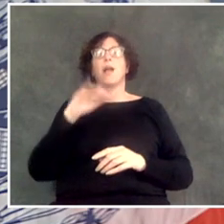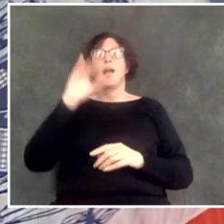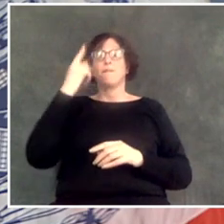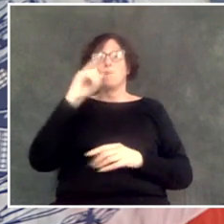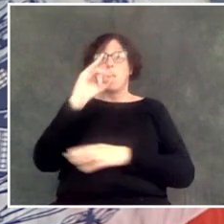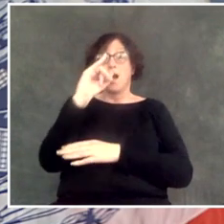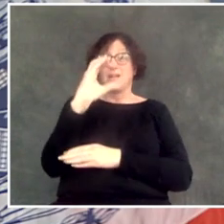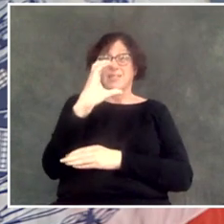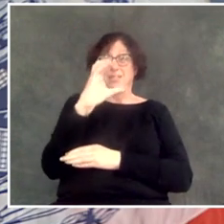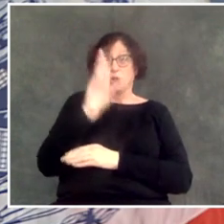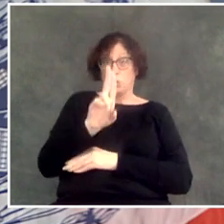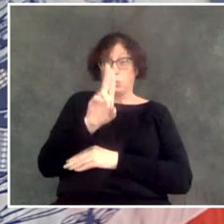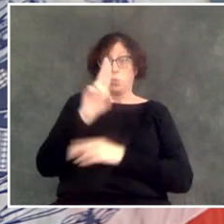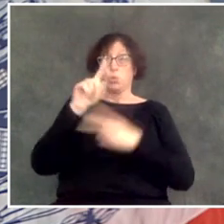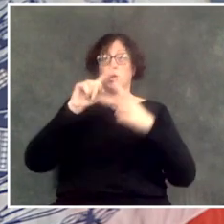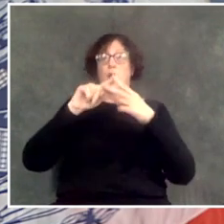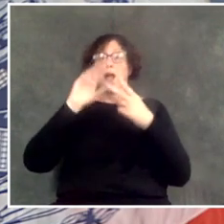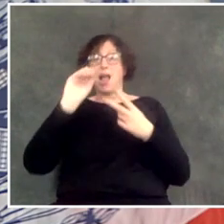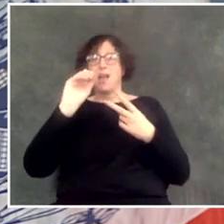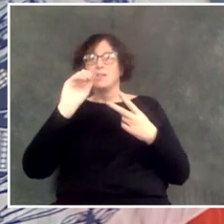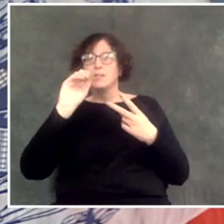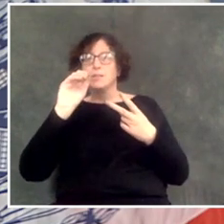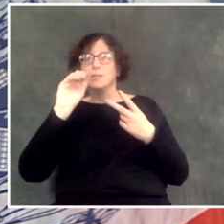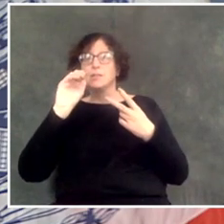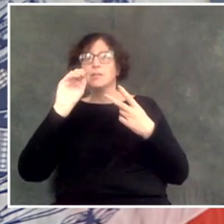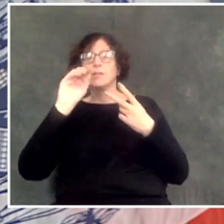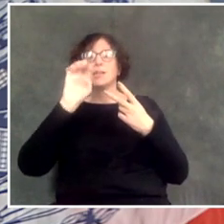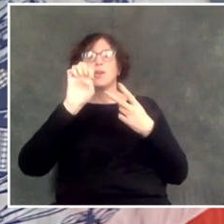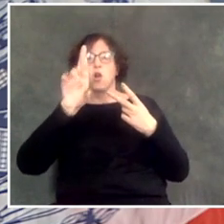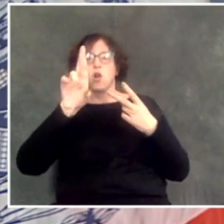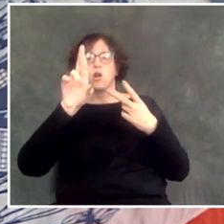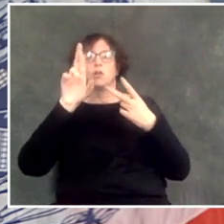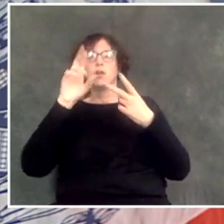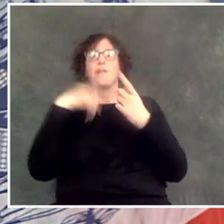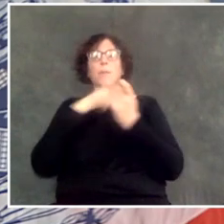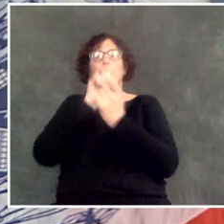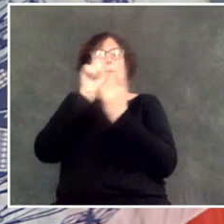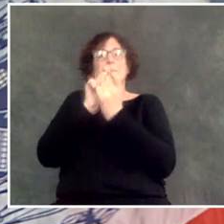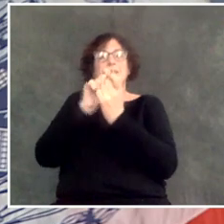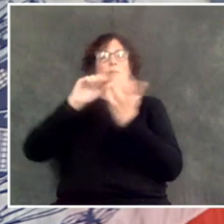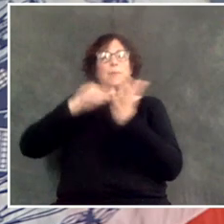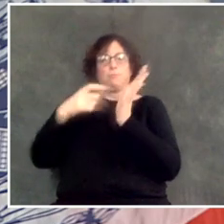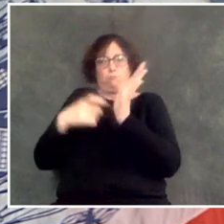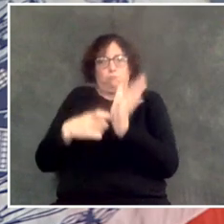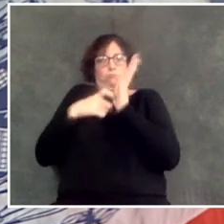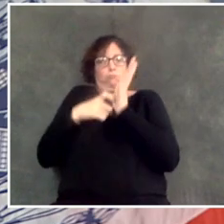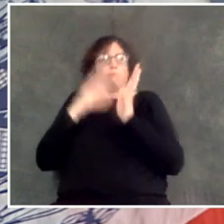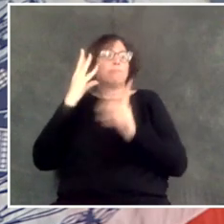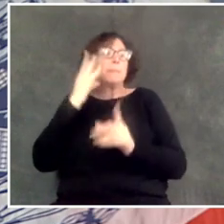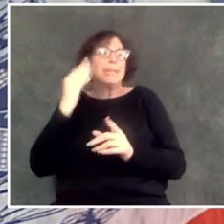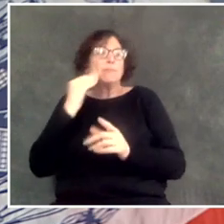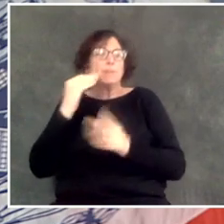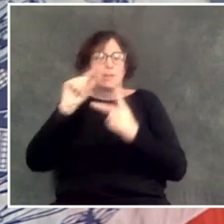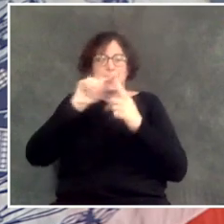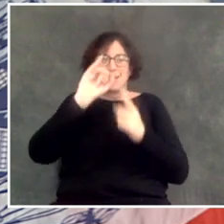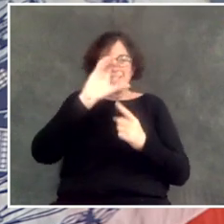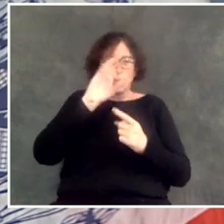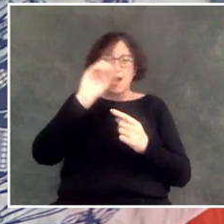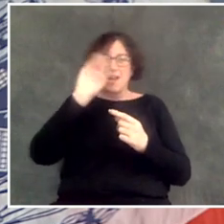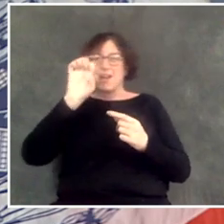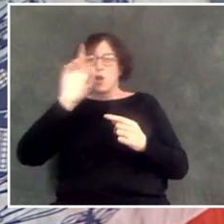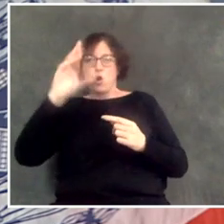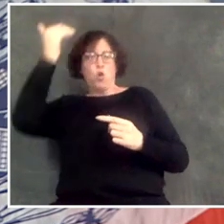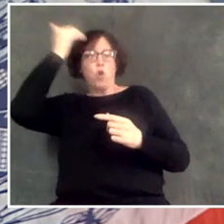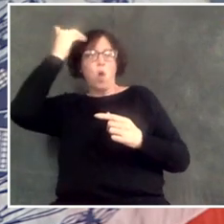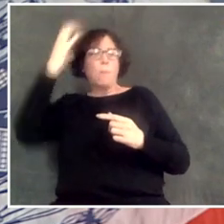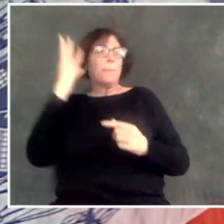that we have a immediate role for. So we're going to keep working that list for sure. Like any